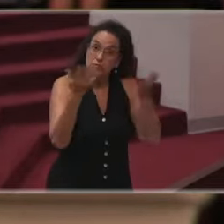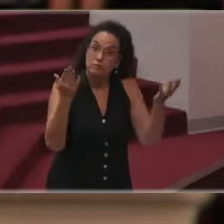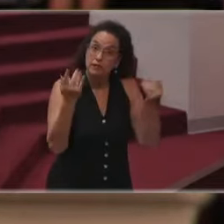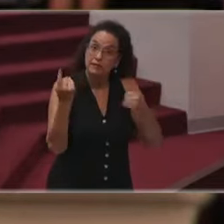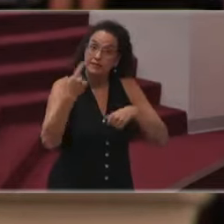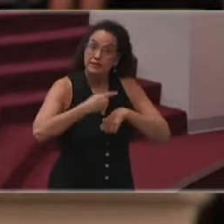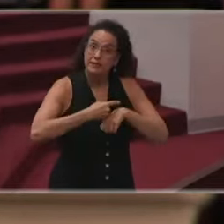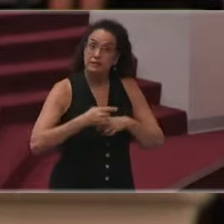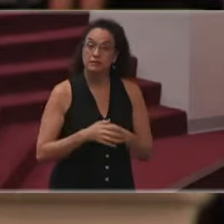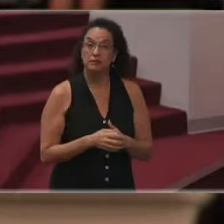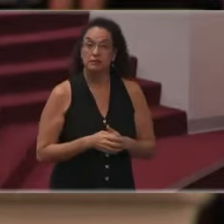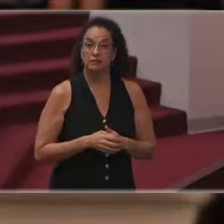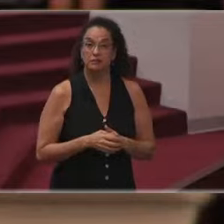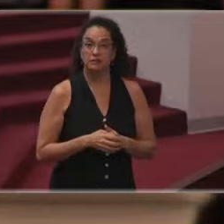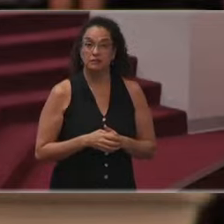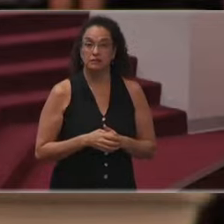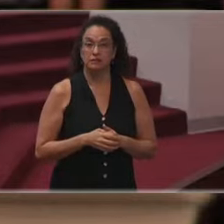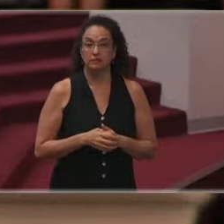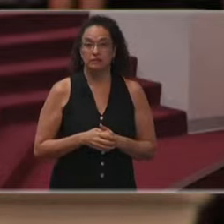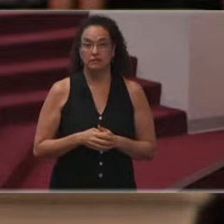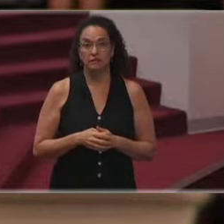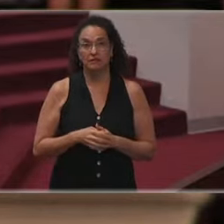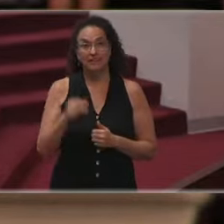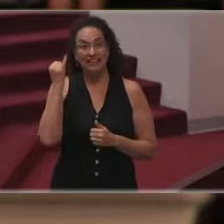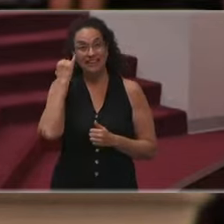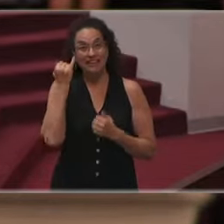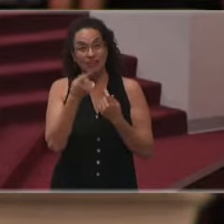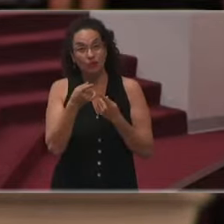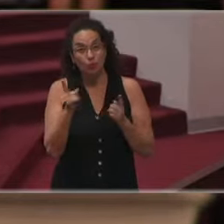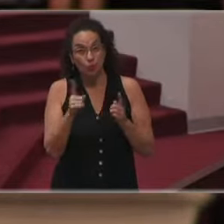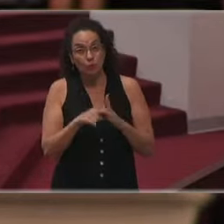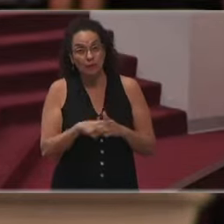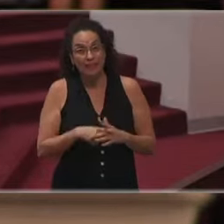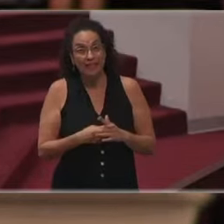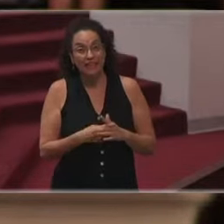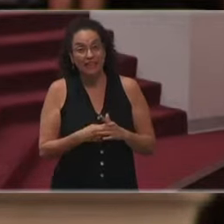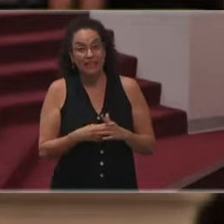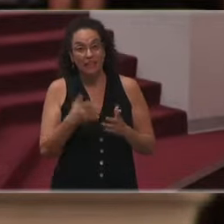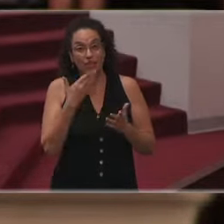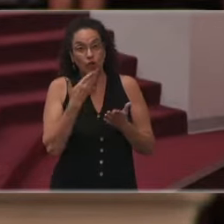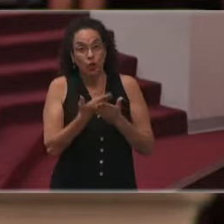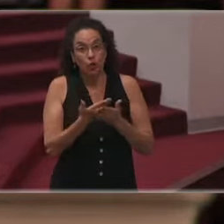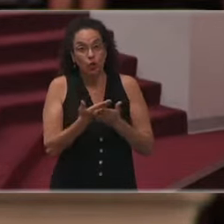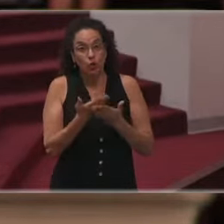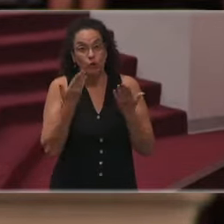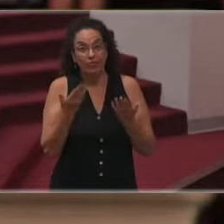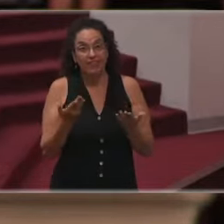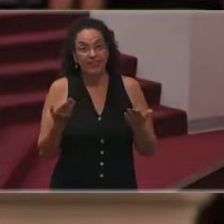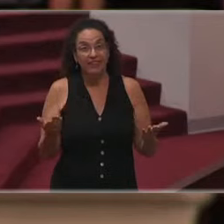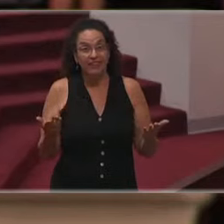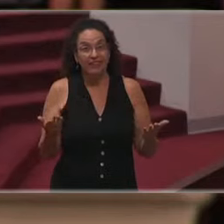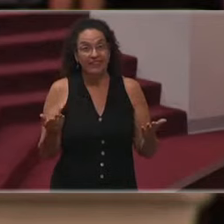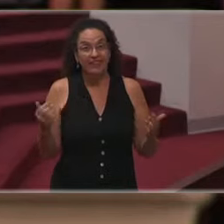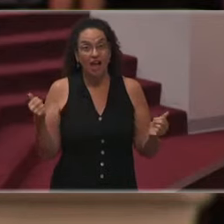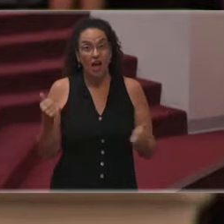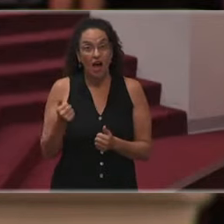he who has begun a good work in